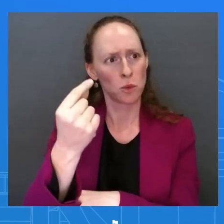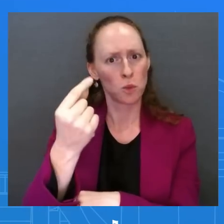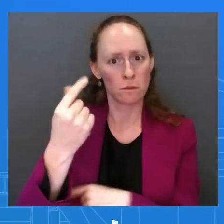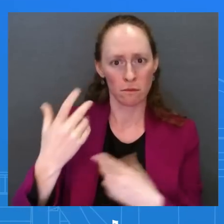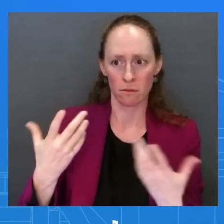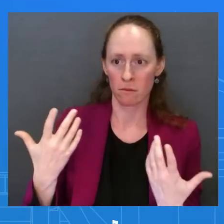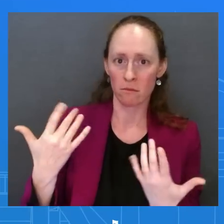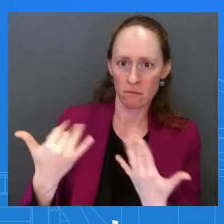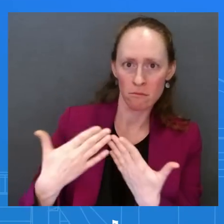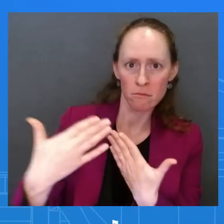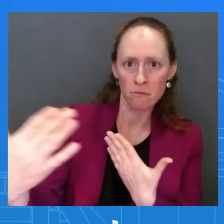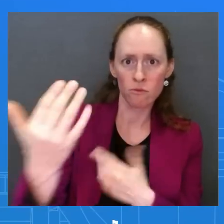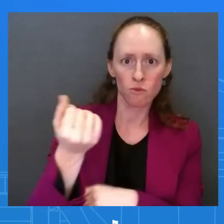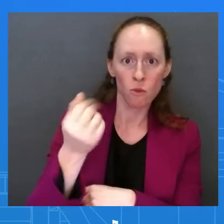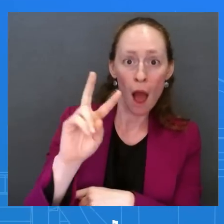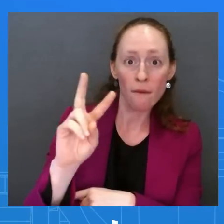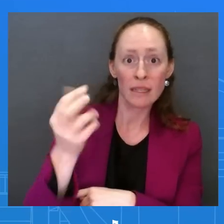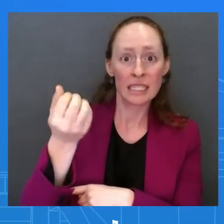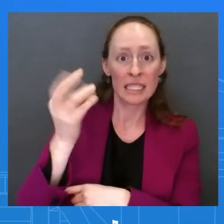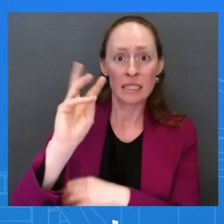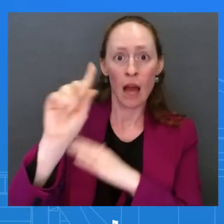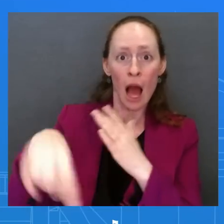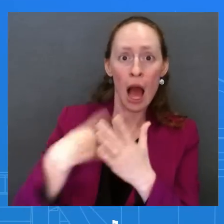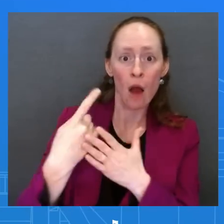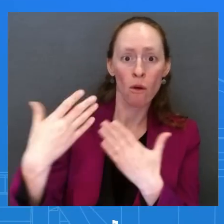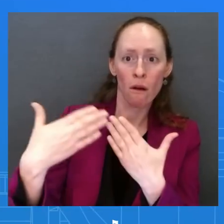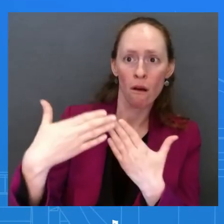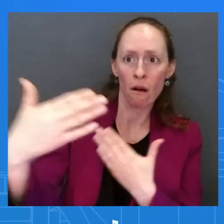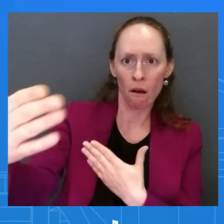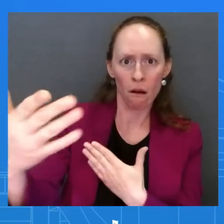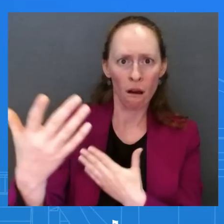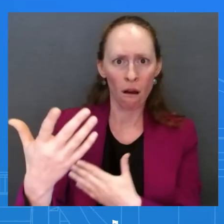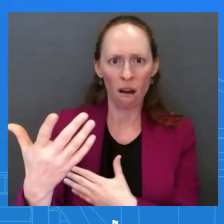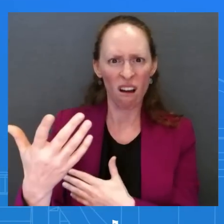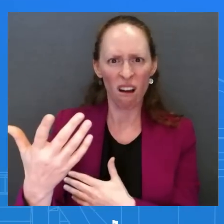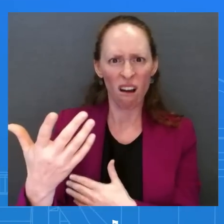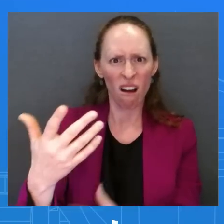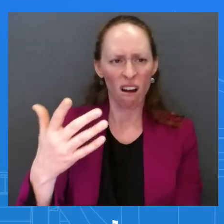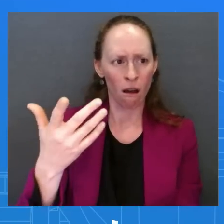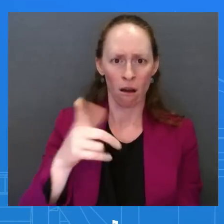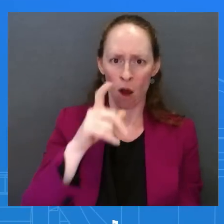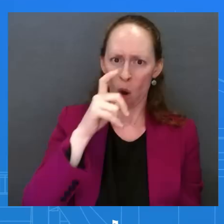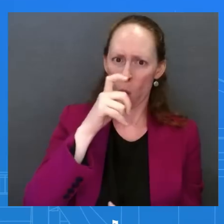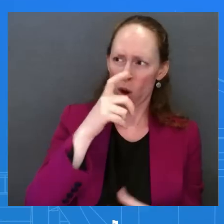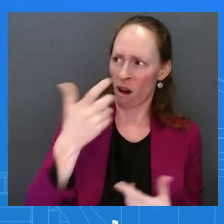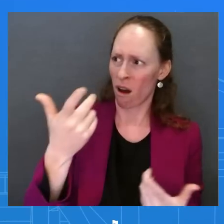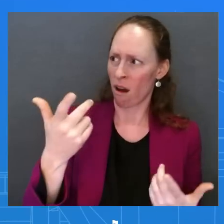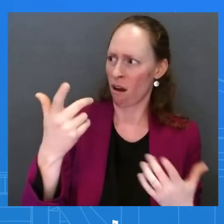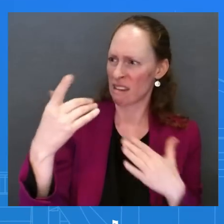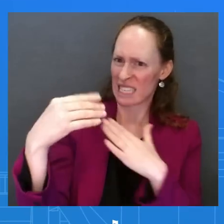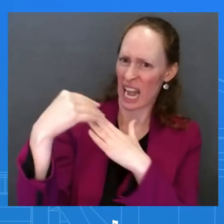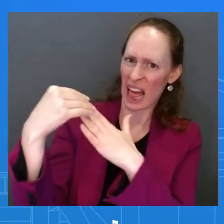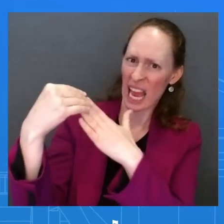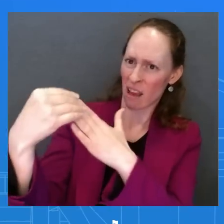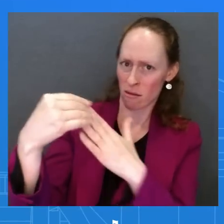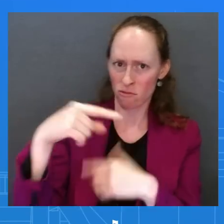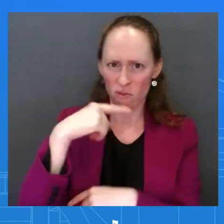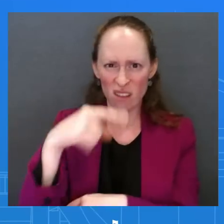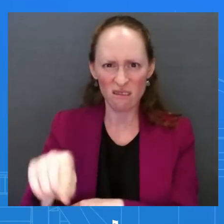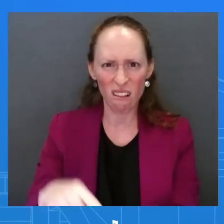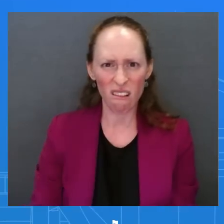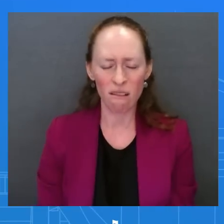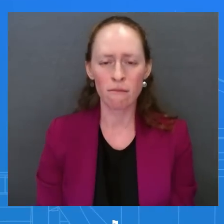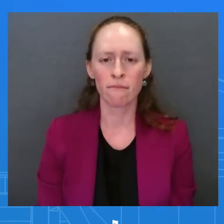charge, and is still a nuclear-armed country. So that period. As I said, instability in Russia is something that, you know, we would